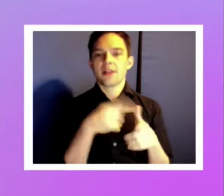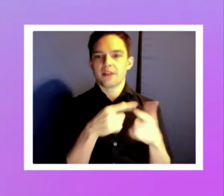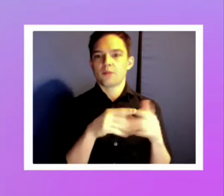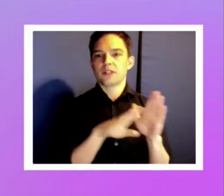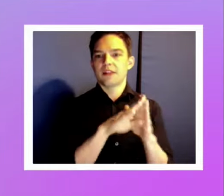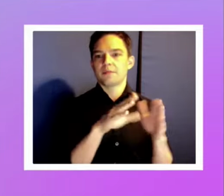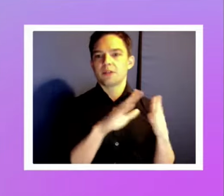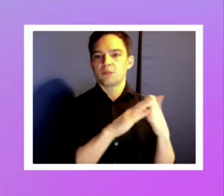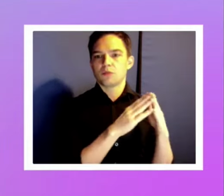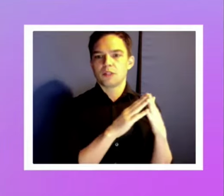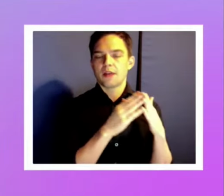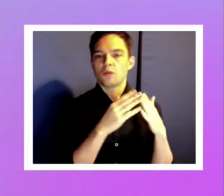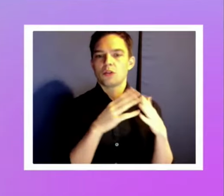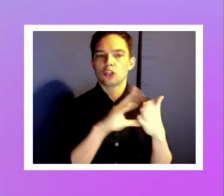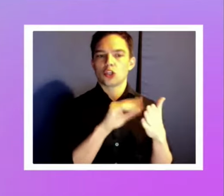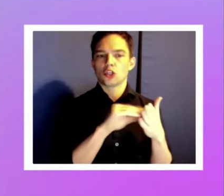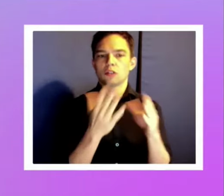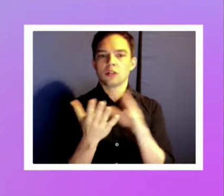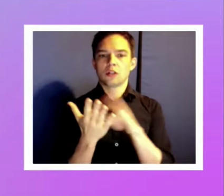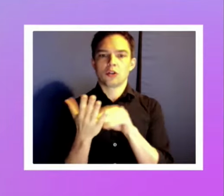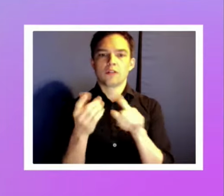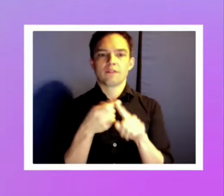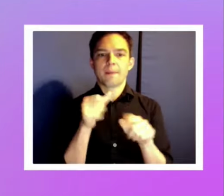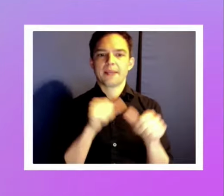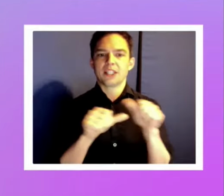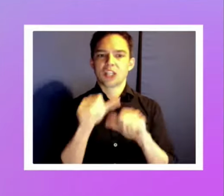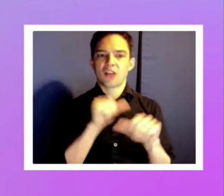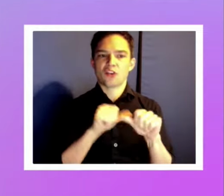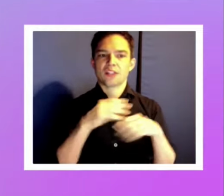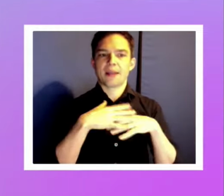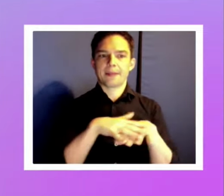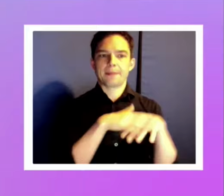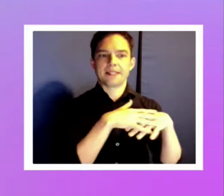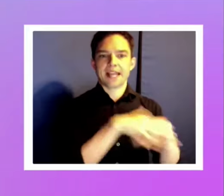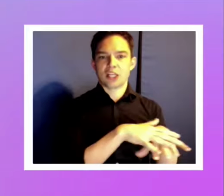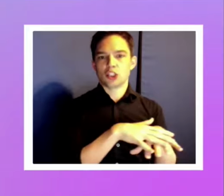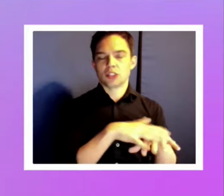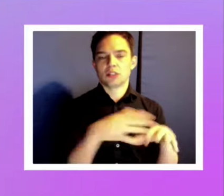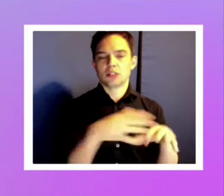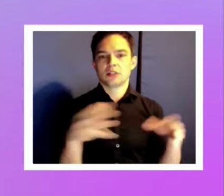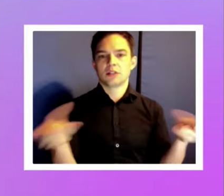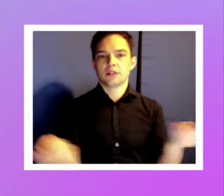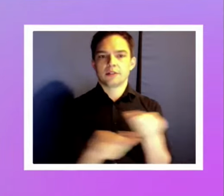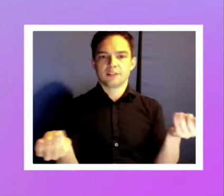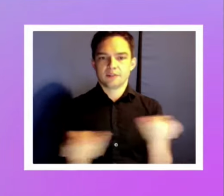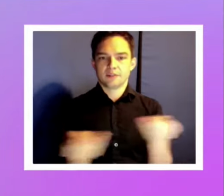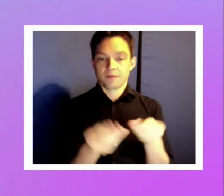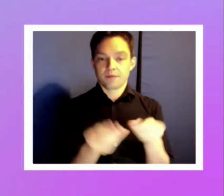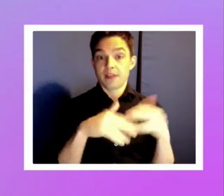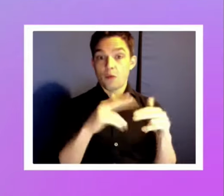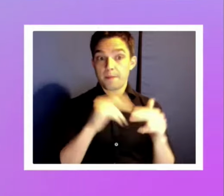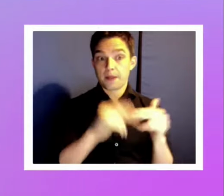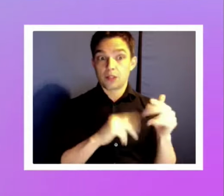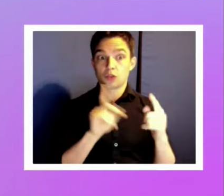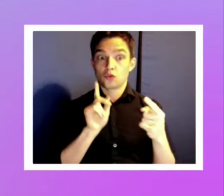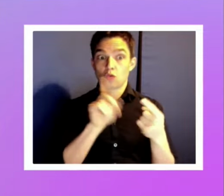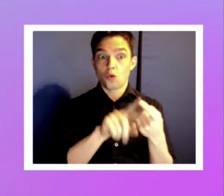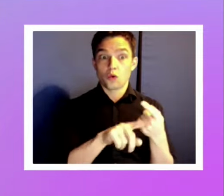each other's implementations. And all of that builds towards